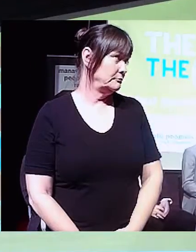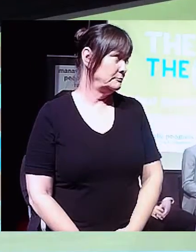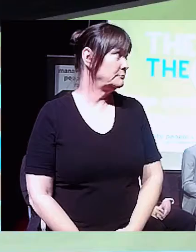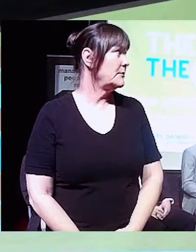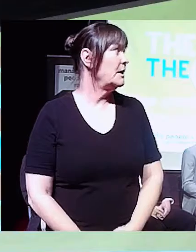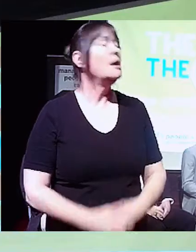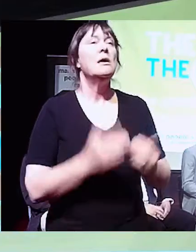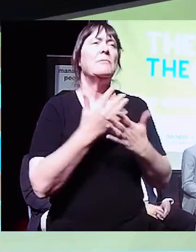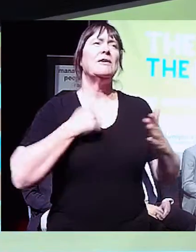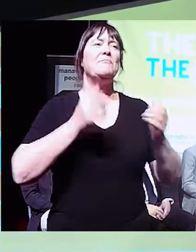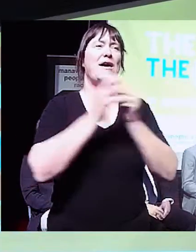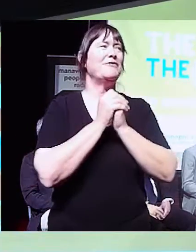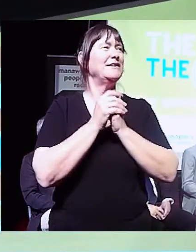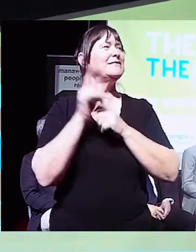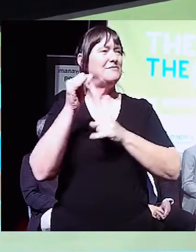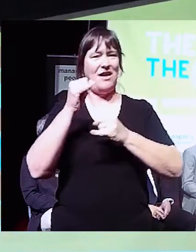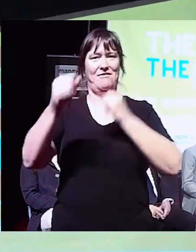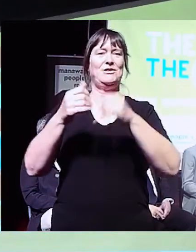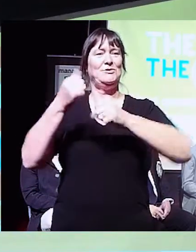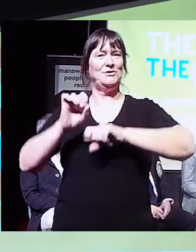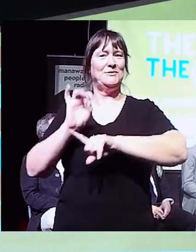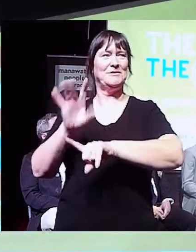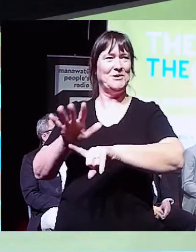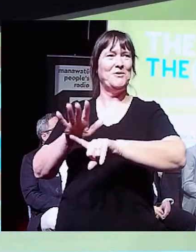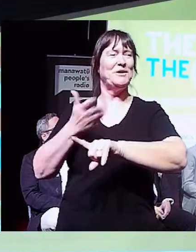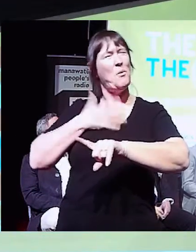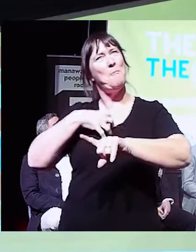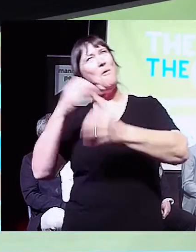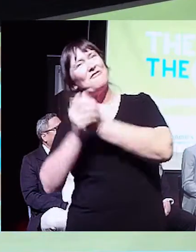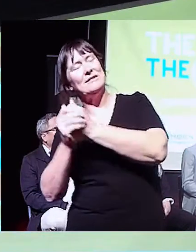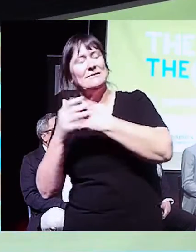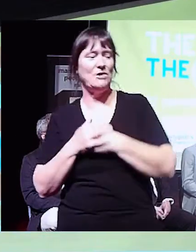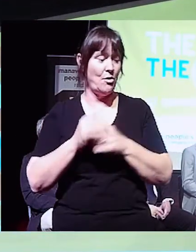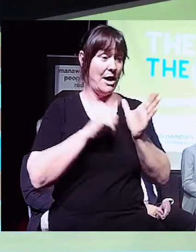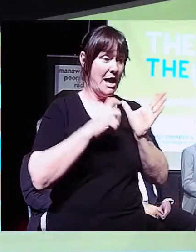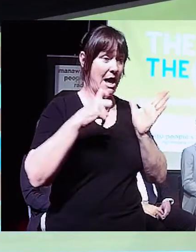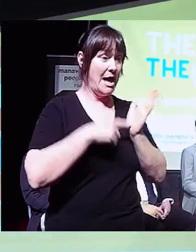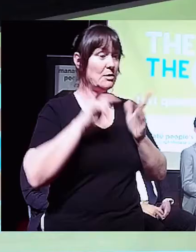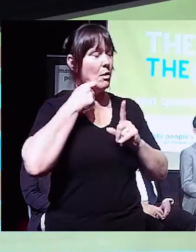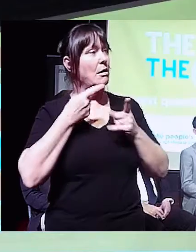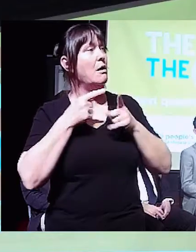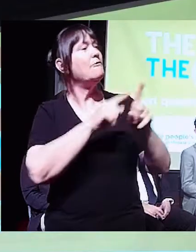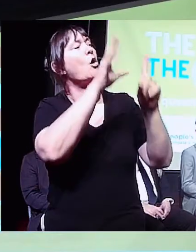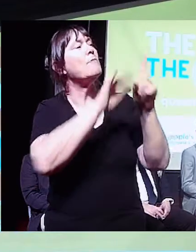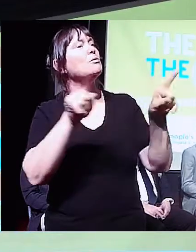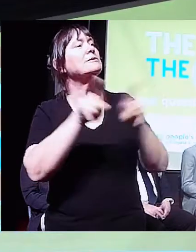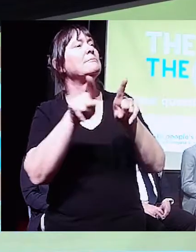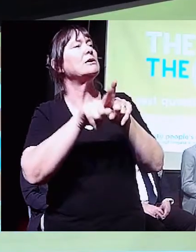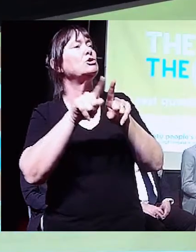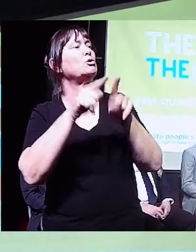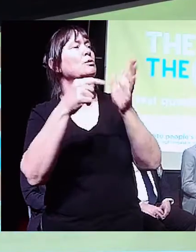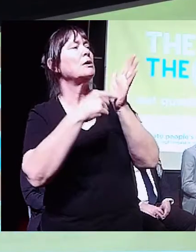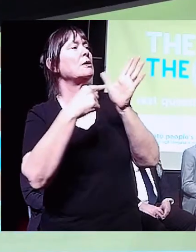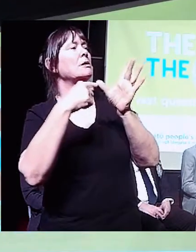Yeah, well, many of my friends are international students, so I would quite like to make some more. So what ACT would do is follow a model similar to Taiwan, which is still